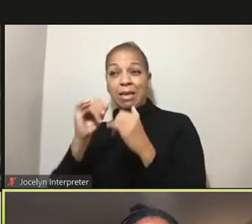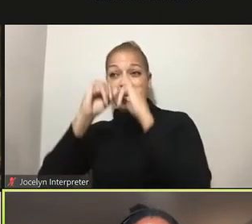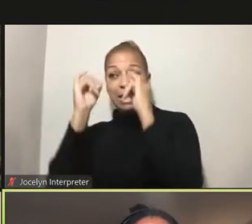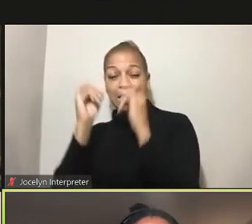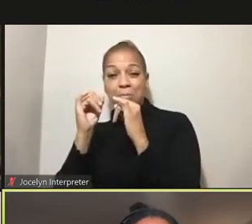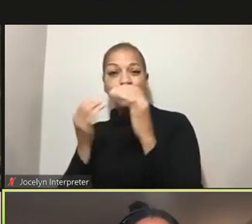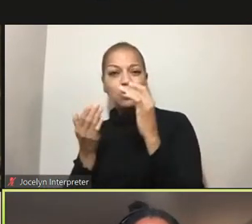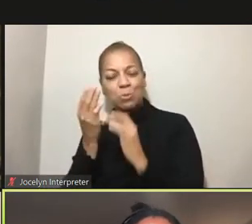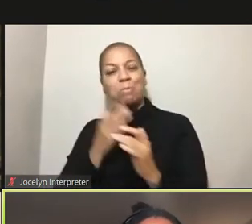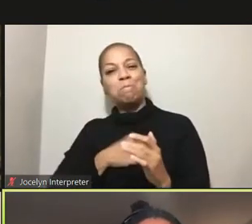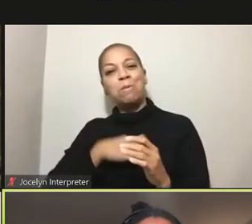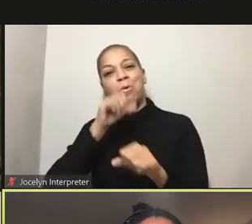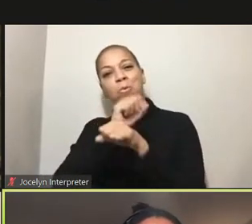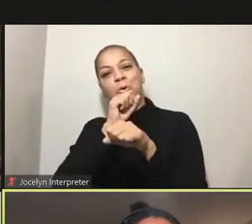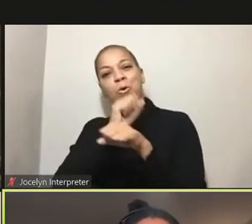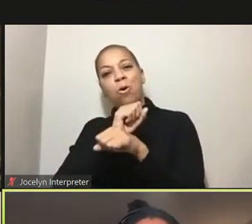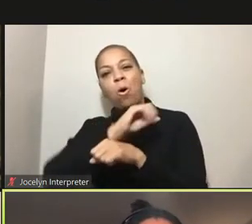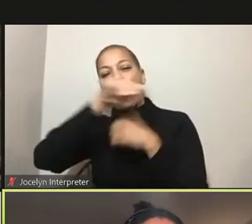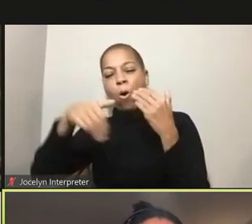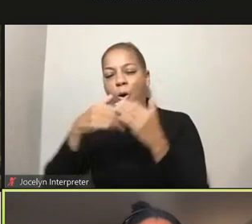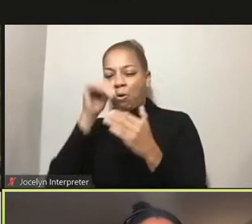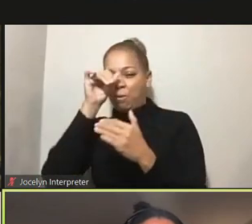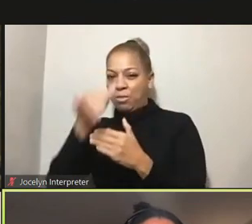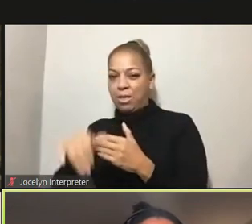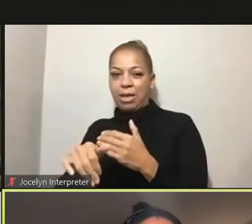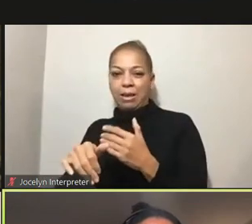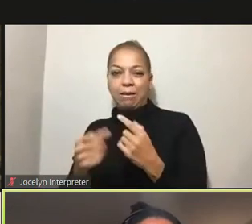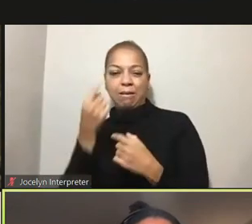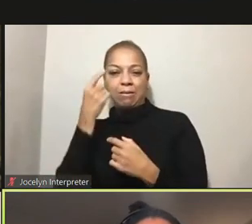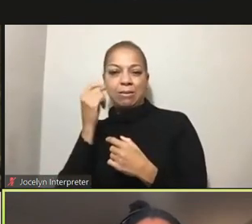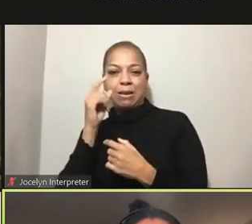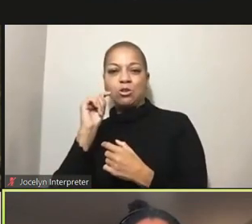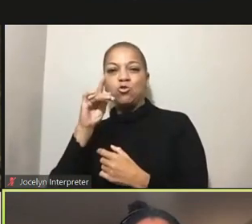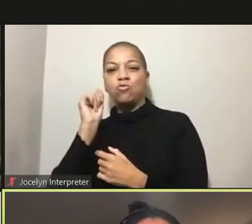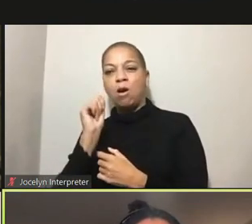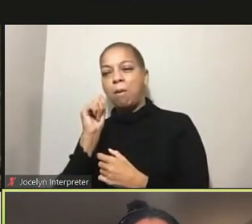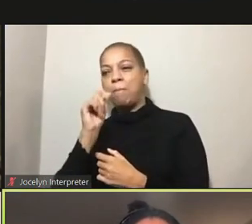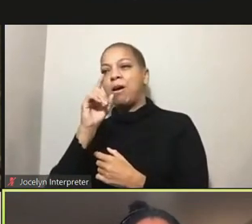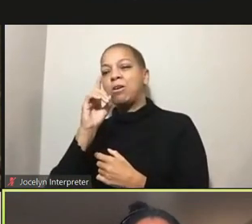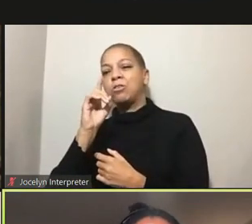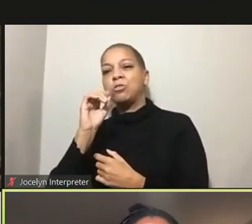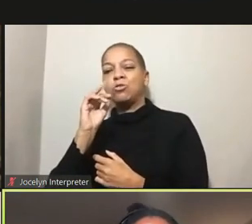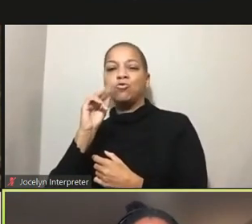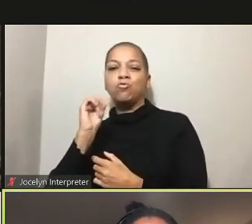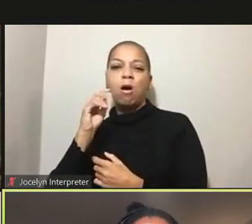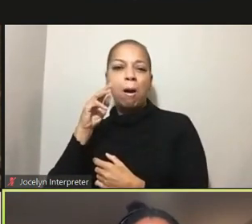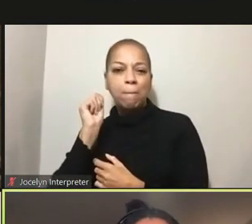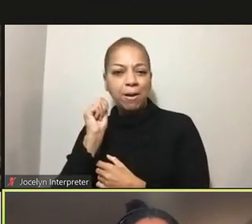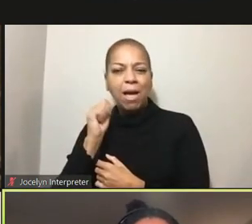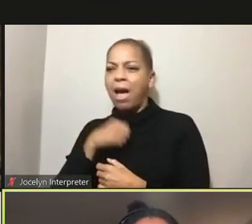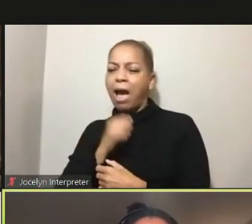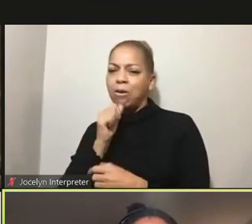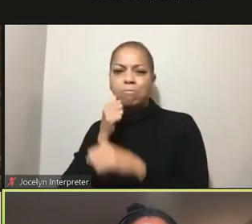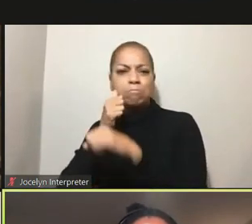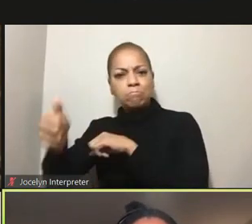understanding the trauma, drama of family and all of it, I do not blame Black people pretty